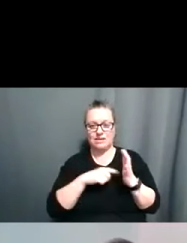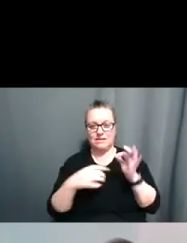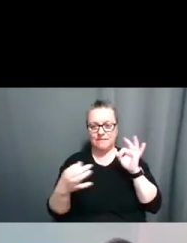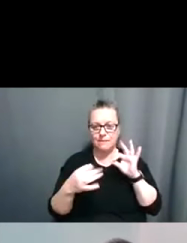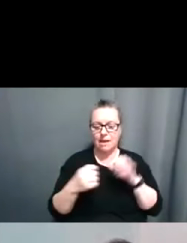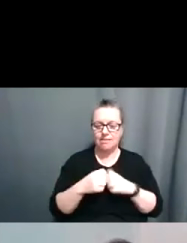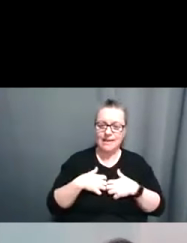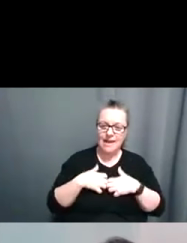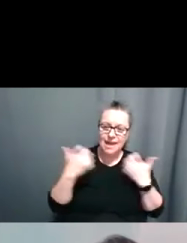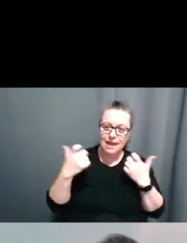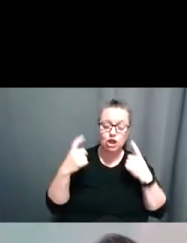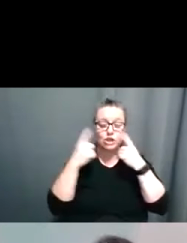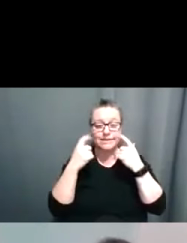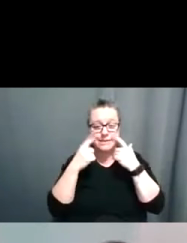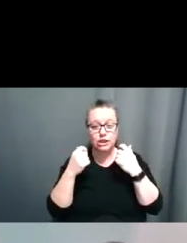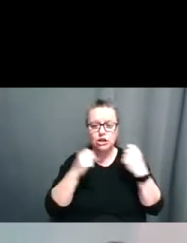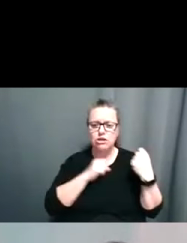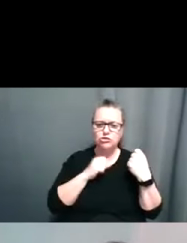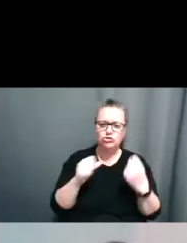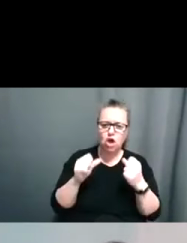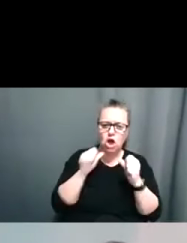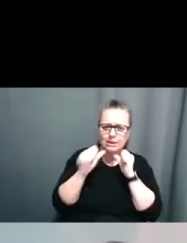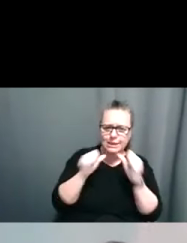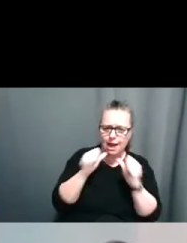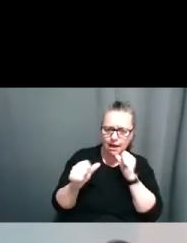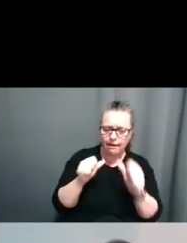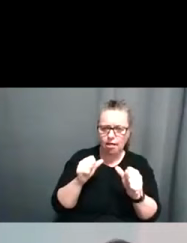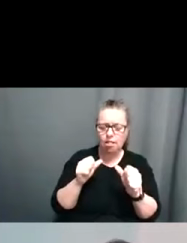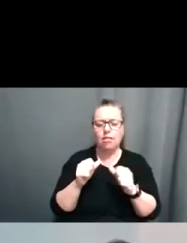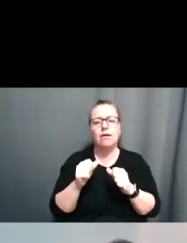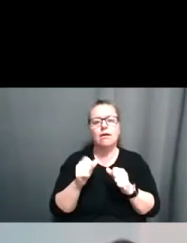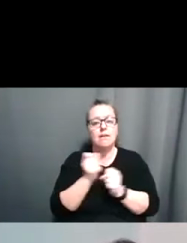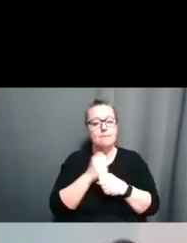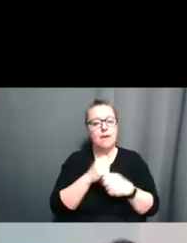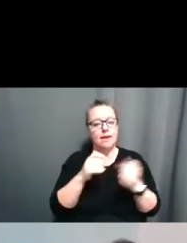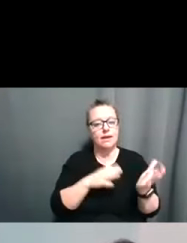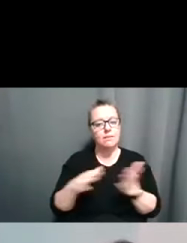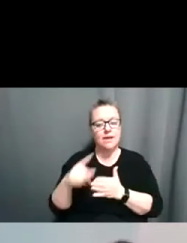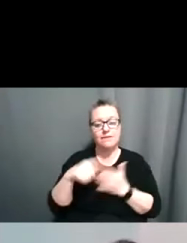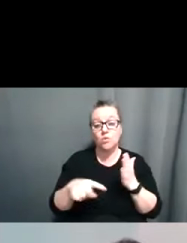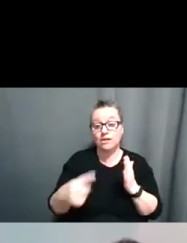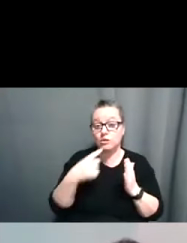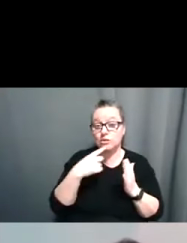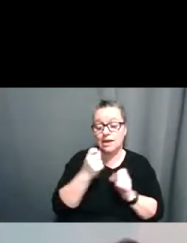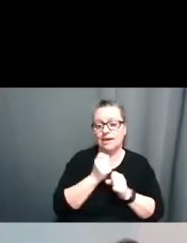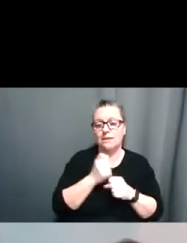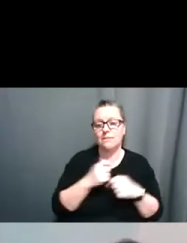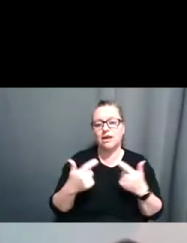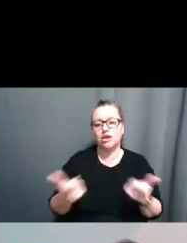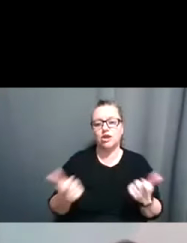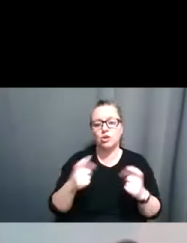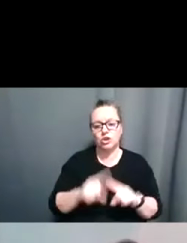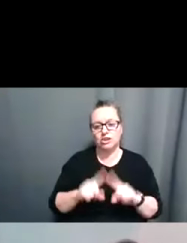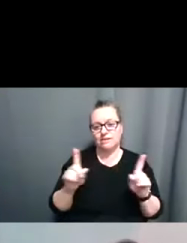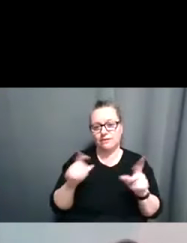or tears or strong denial of responsibility. Making a plan for what to say can make a huge difference in